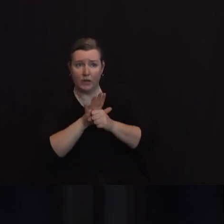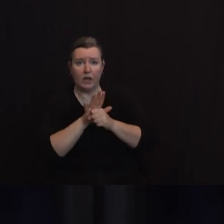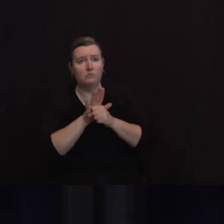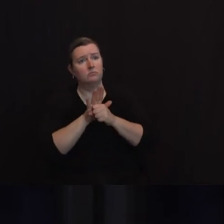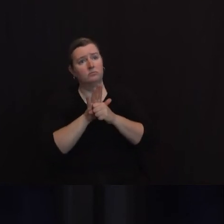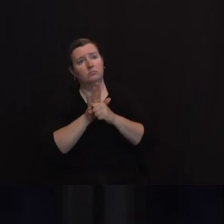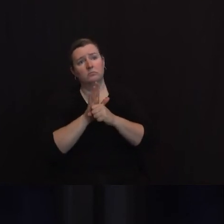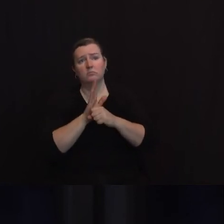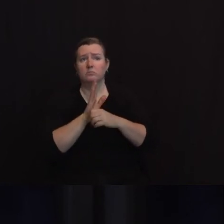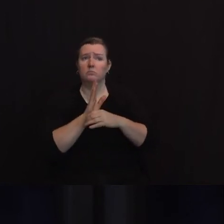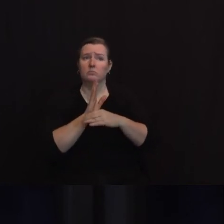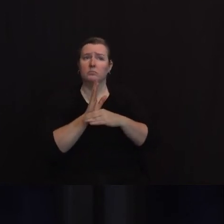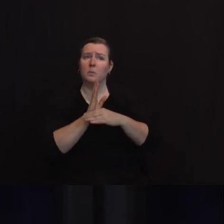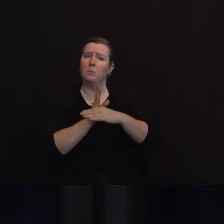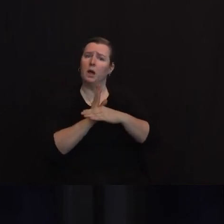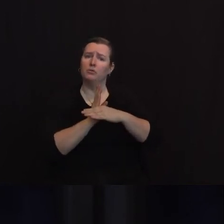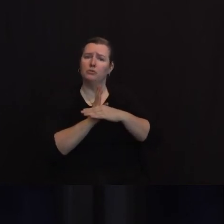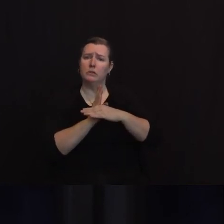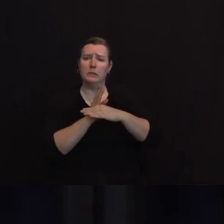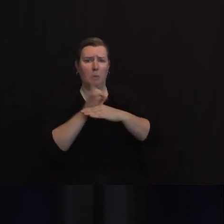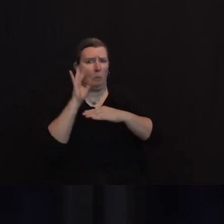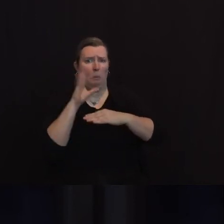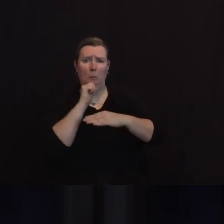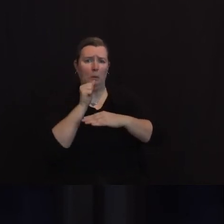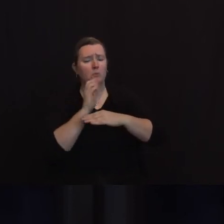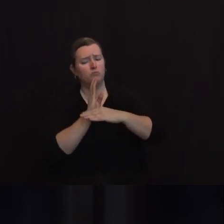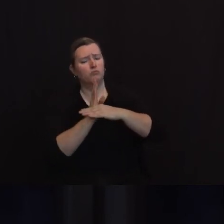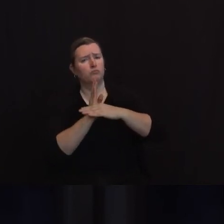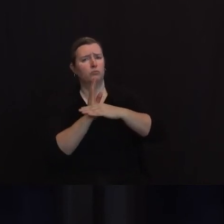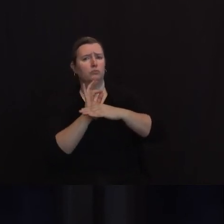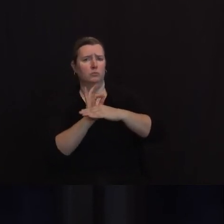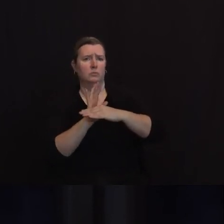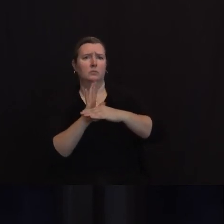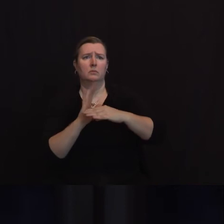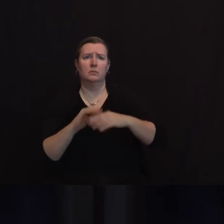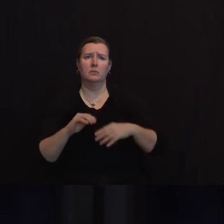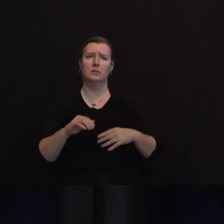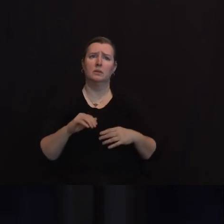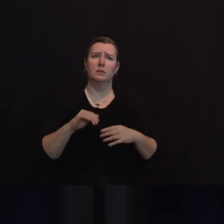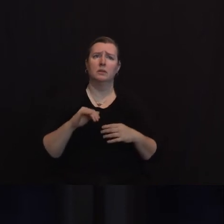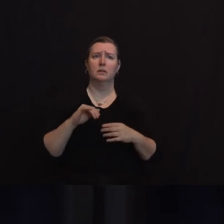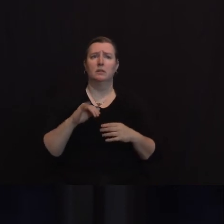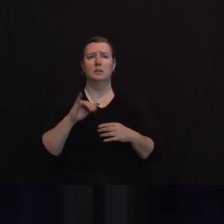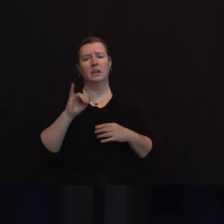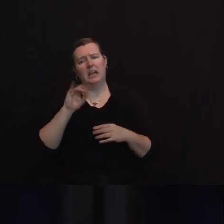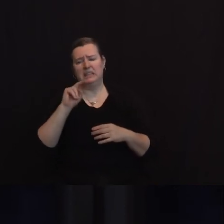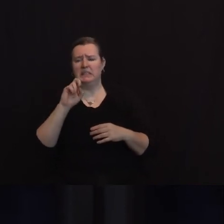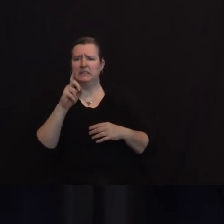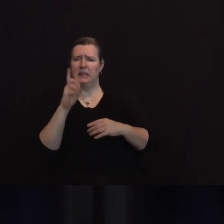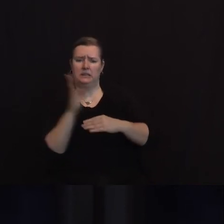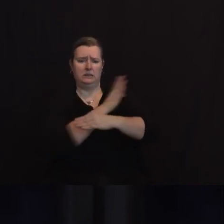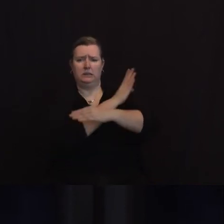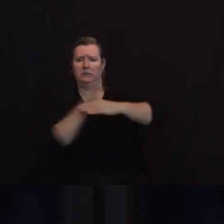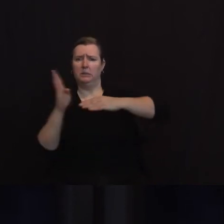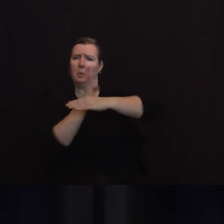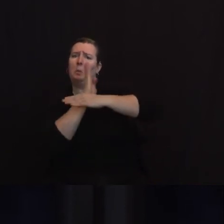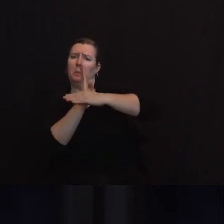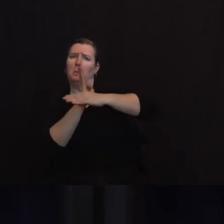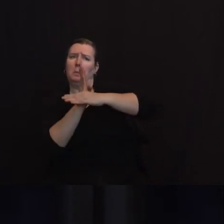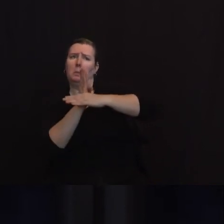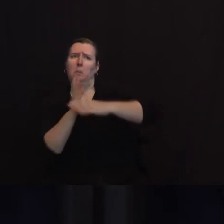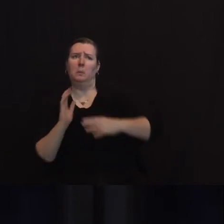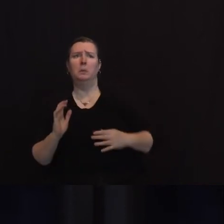COVID activity level index known as Calorie to determine the level of COVID activity in a region, and